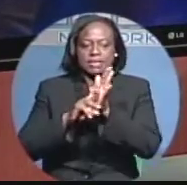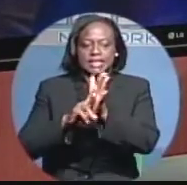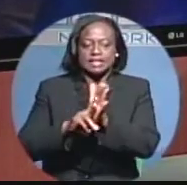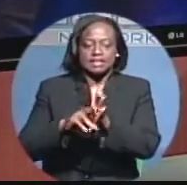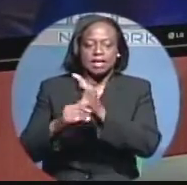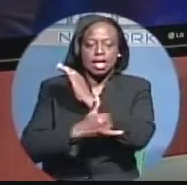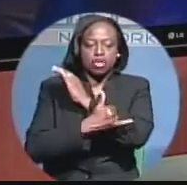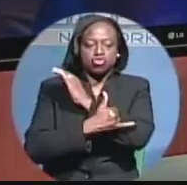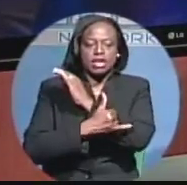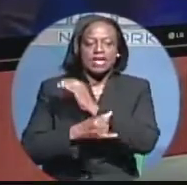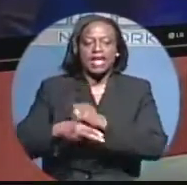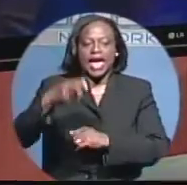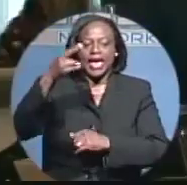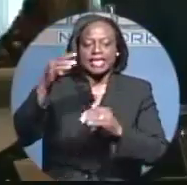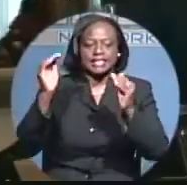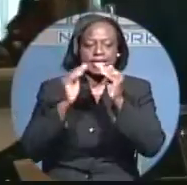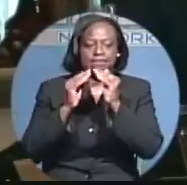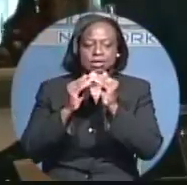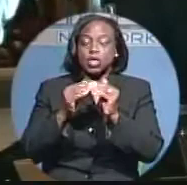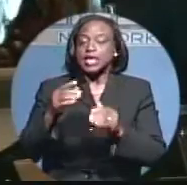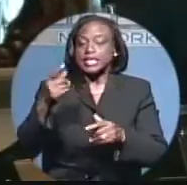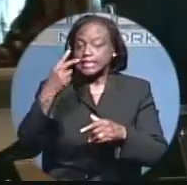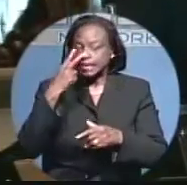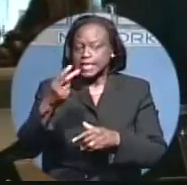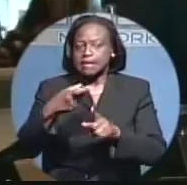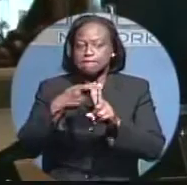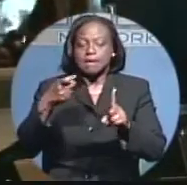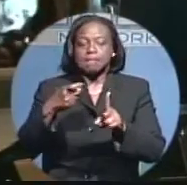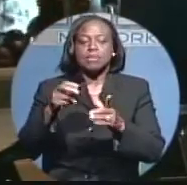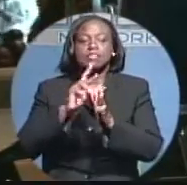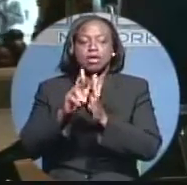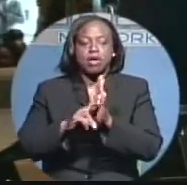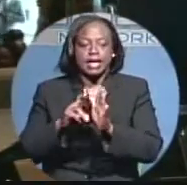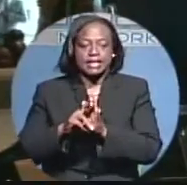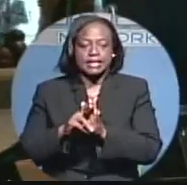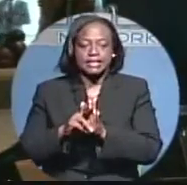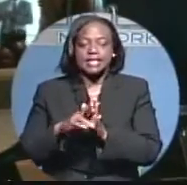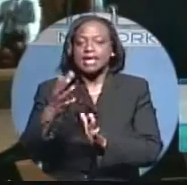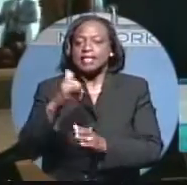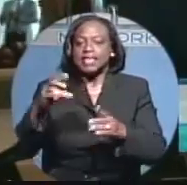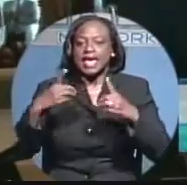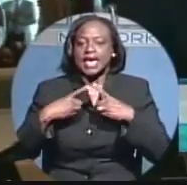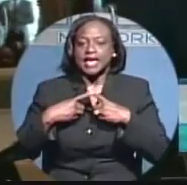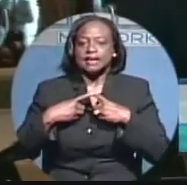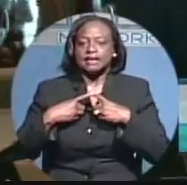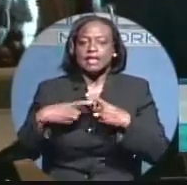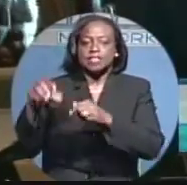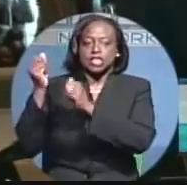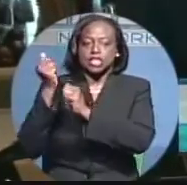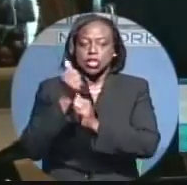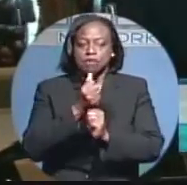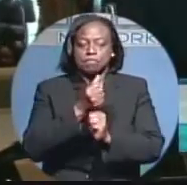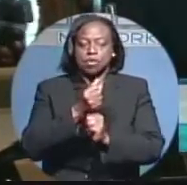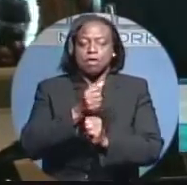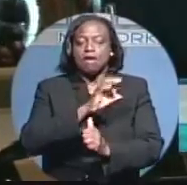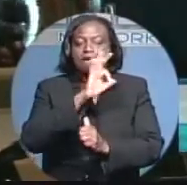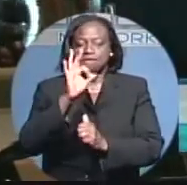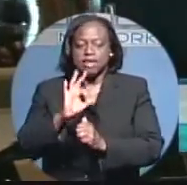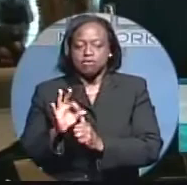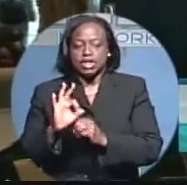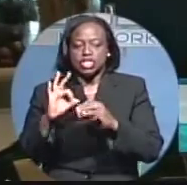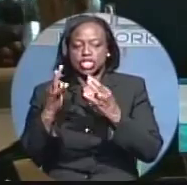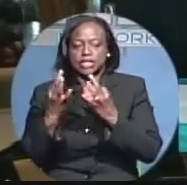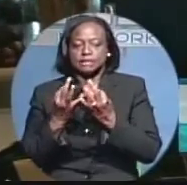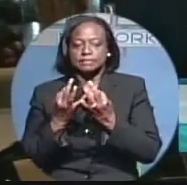level. You can see from their record, they had the Softball Federation's crown. They went to the Softball World Games,